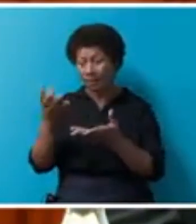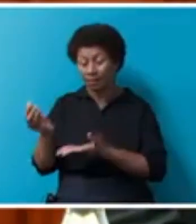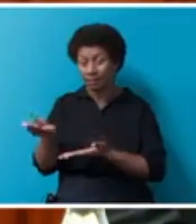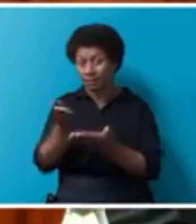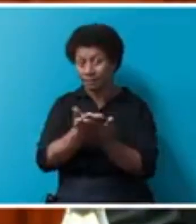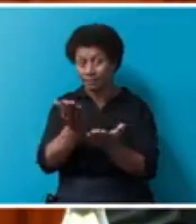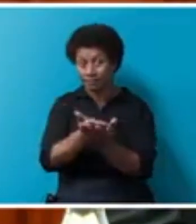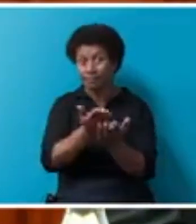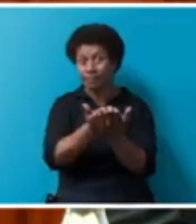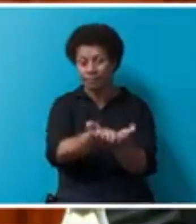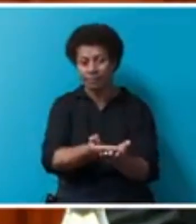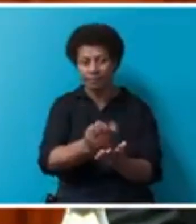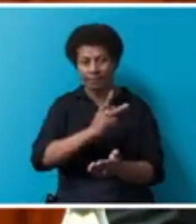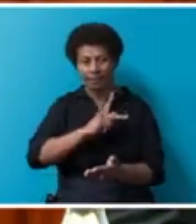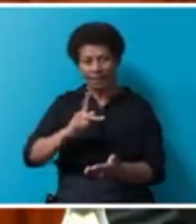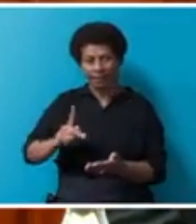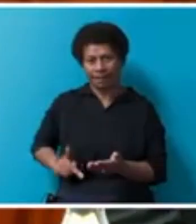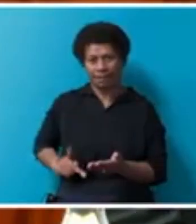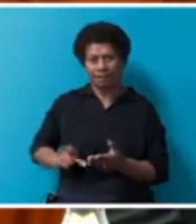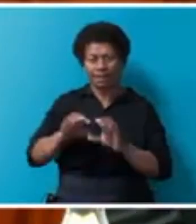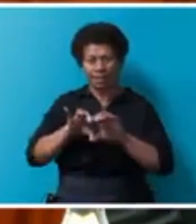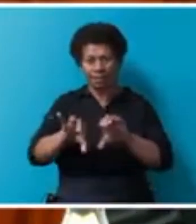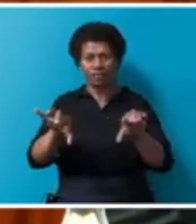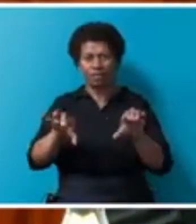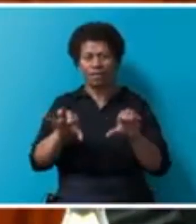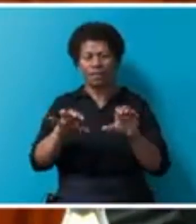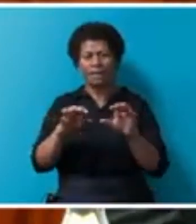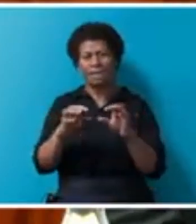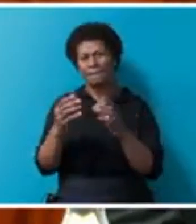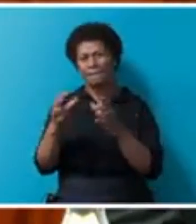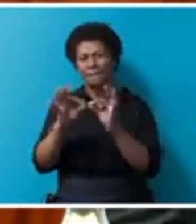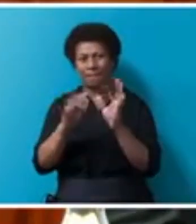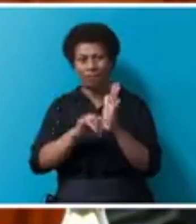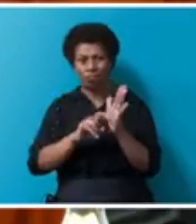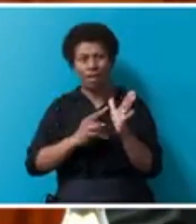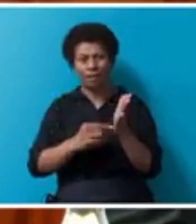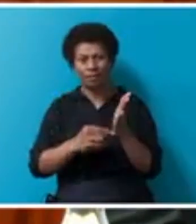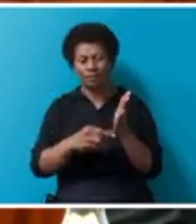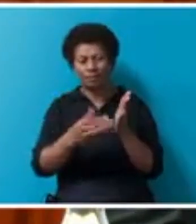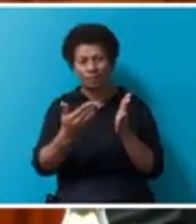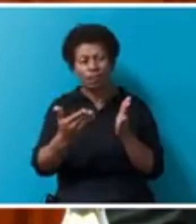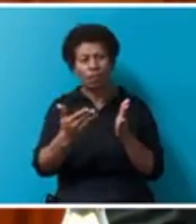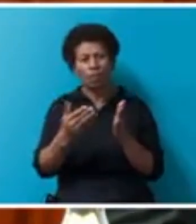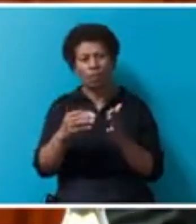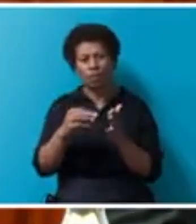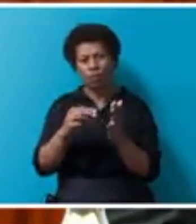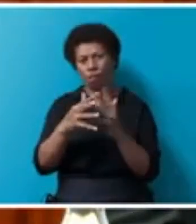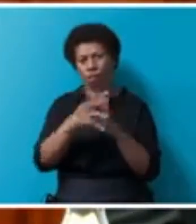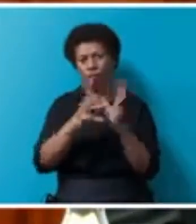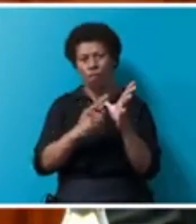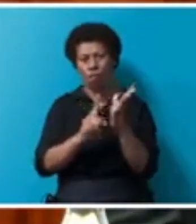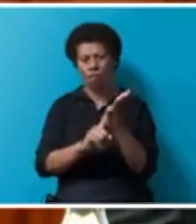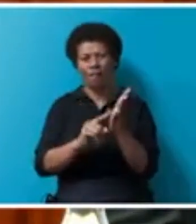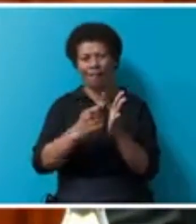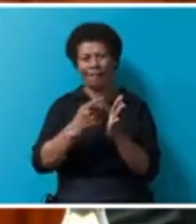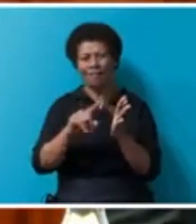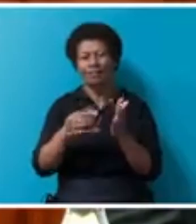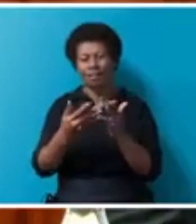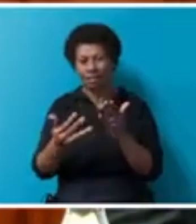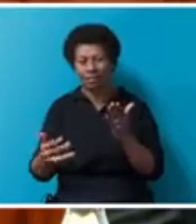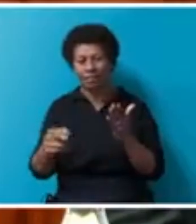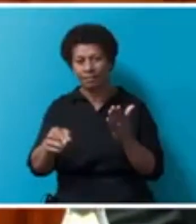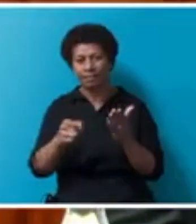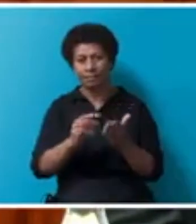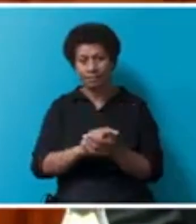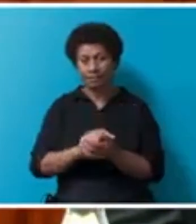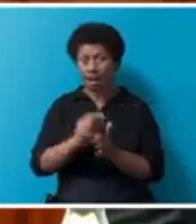by King's Counsel, Mr. Brad Walker. A critical pillar of legal and justice reform is ensuring that our laws are well drafted,